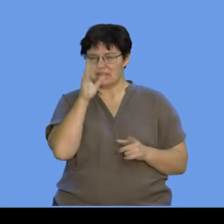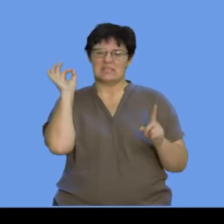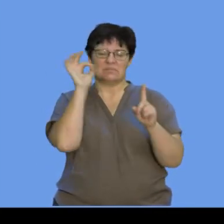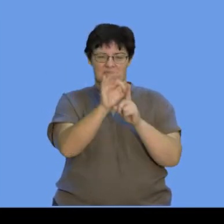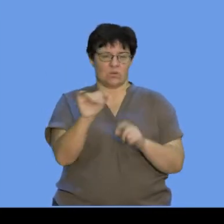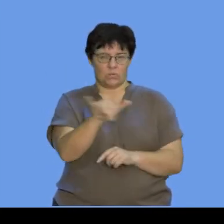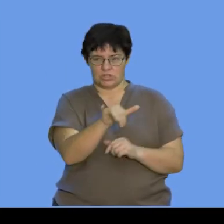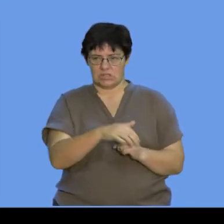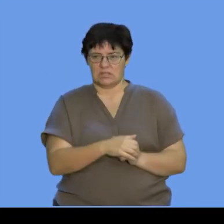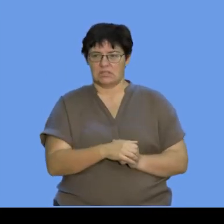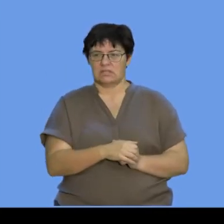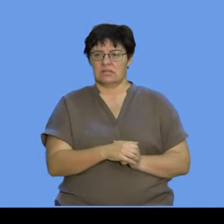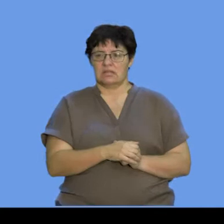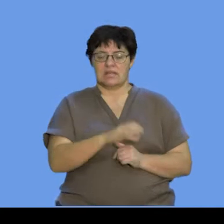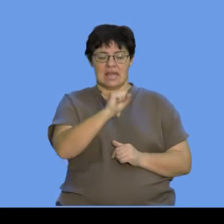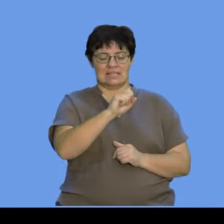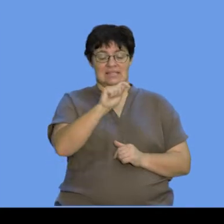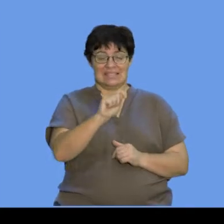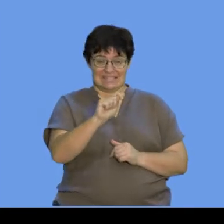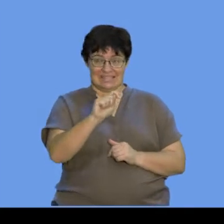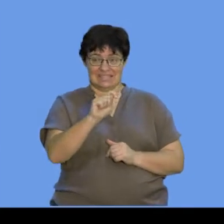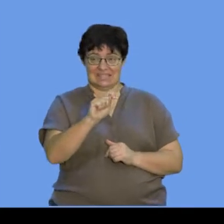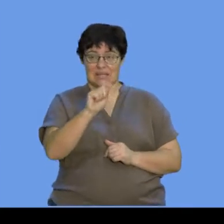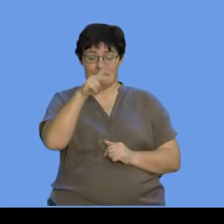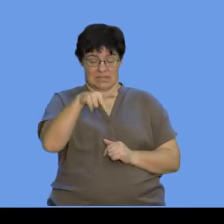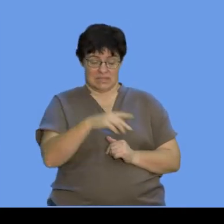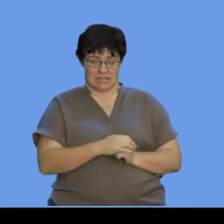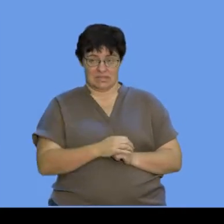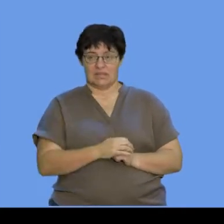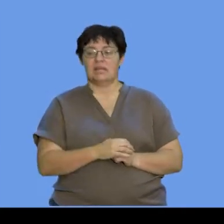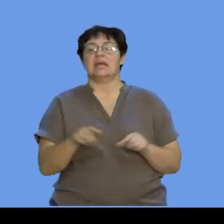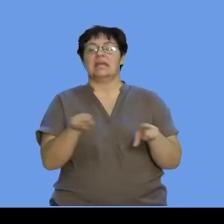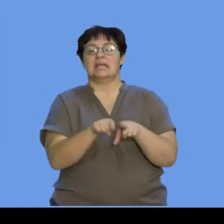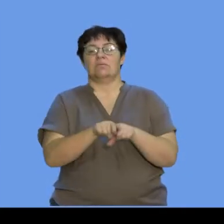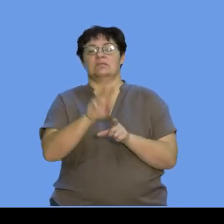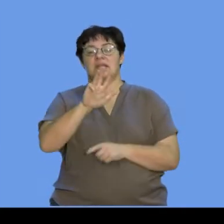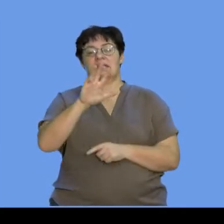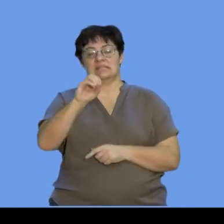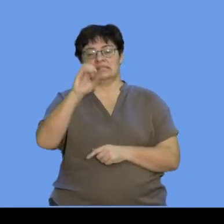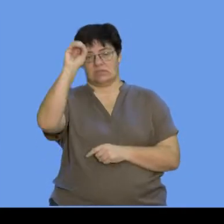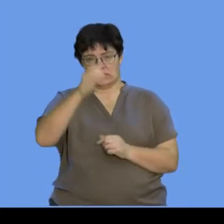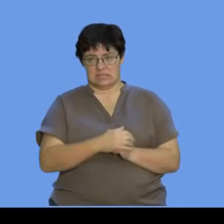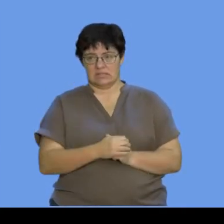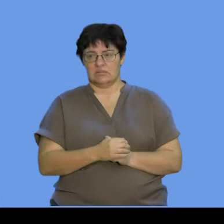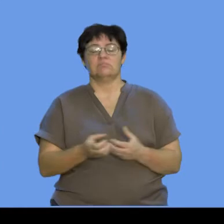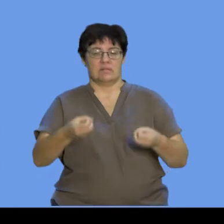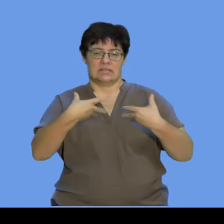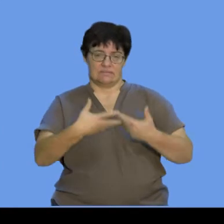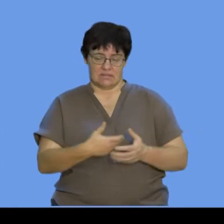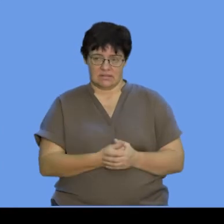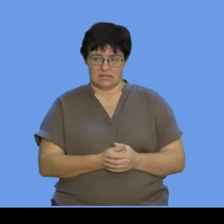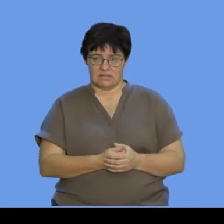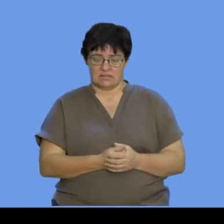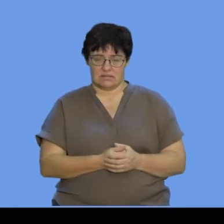to specifically say which one it is. And I will say STP equal to 90 degrees,